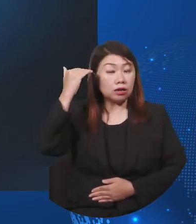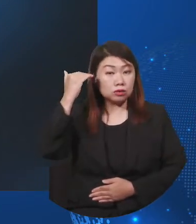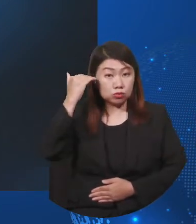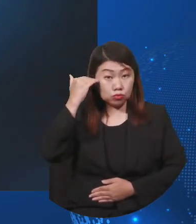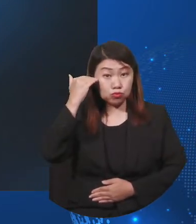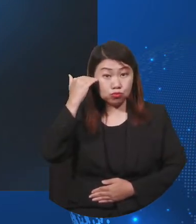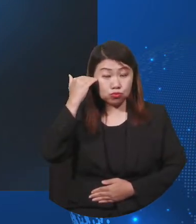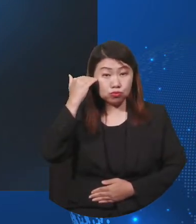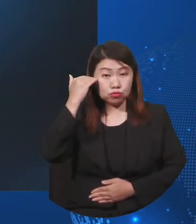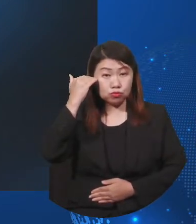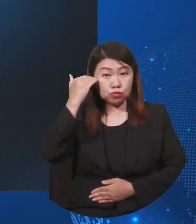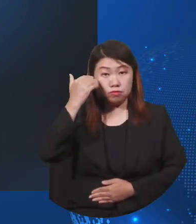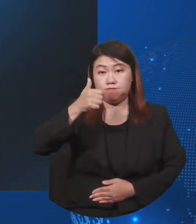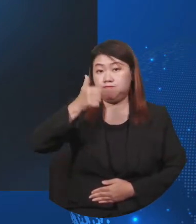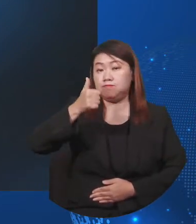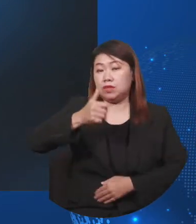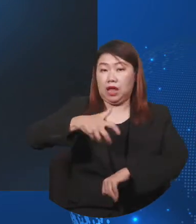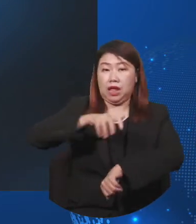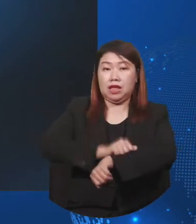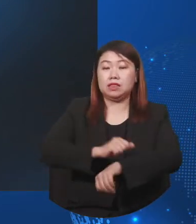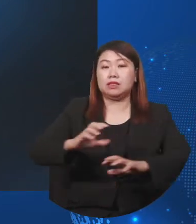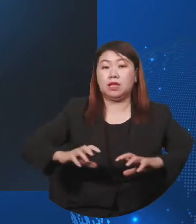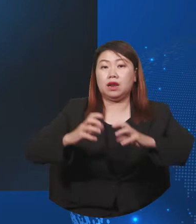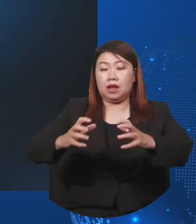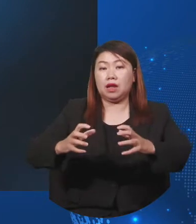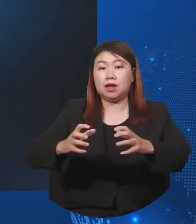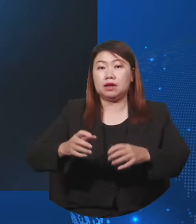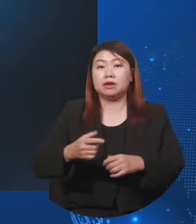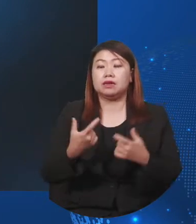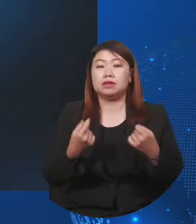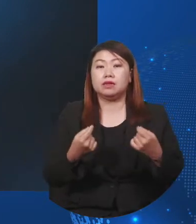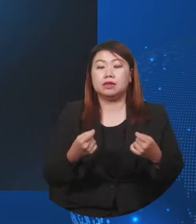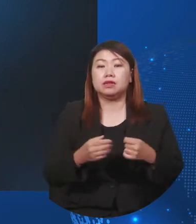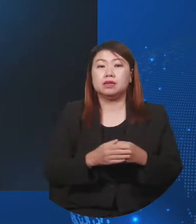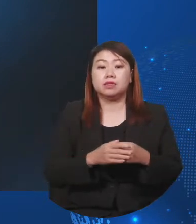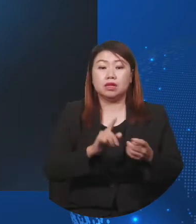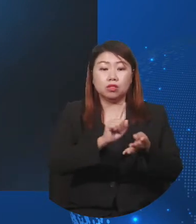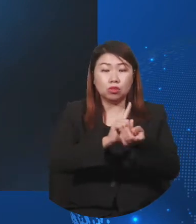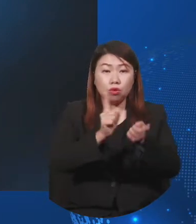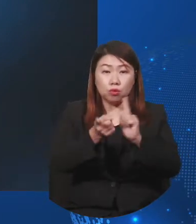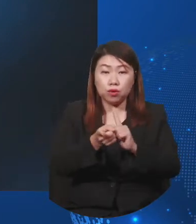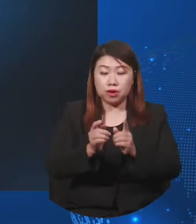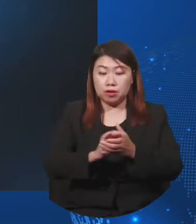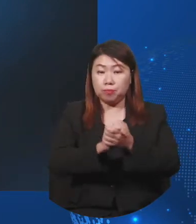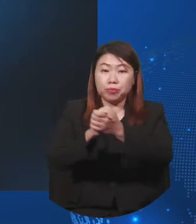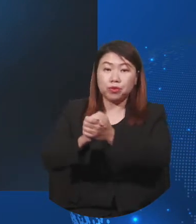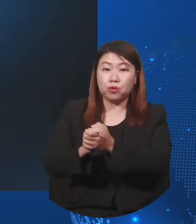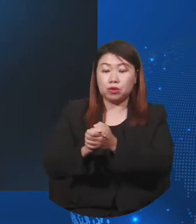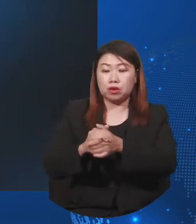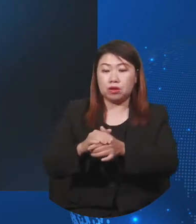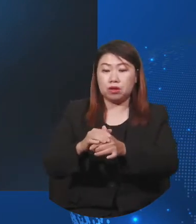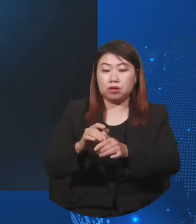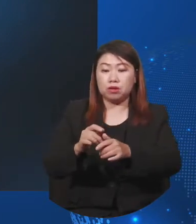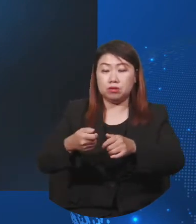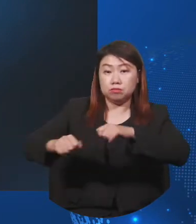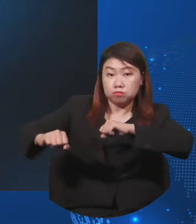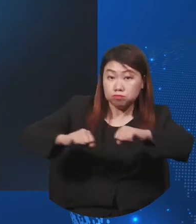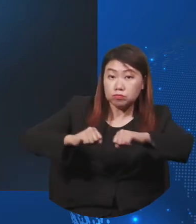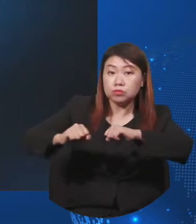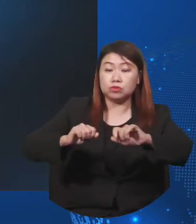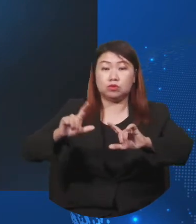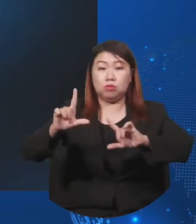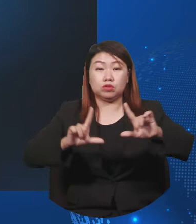years. So the dynamic of South-South and triangular cooperation is promising to demonstrate a